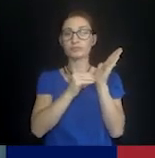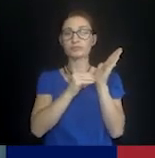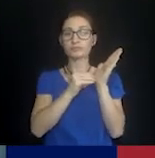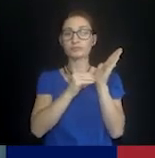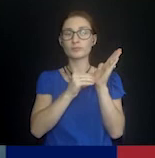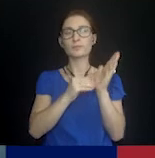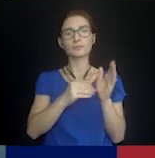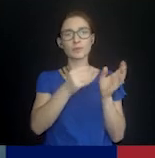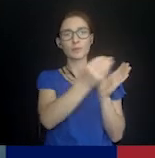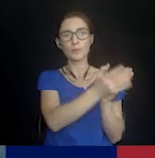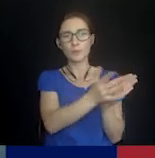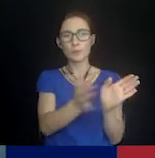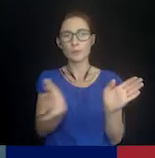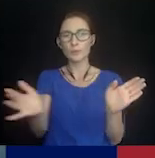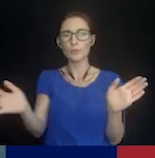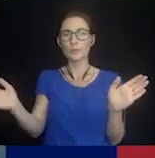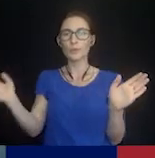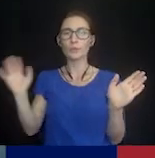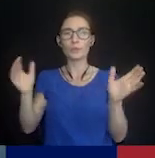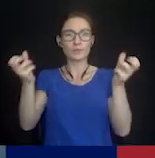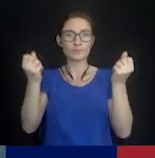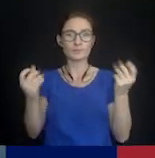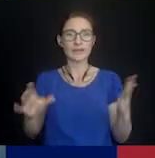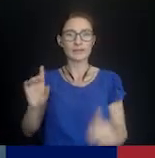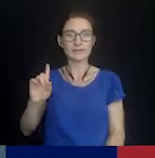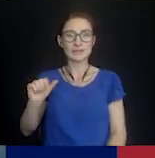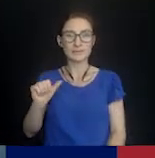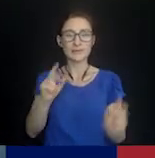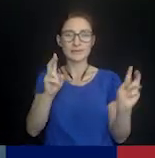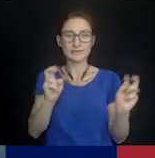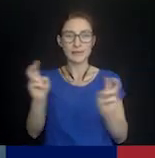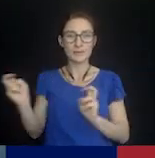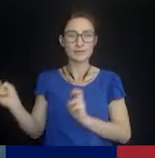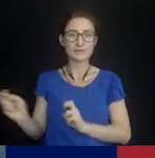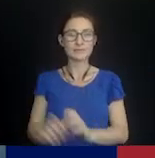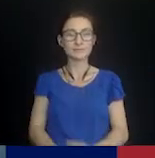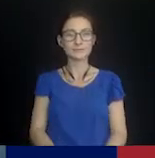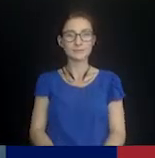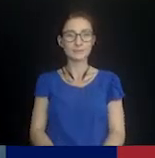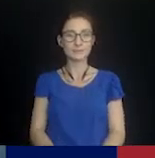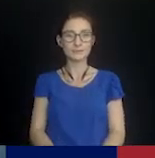which covered a wide variety of disability topics.